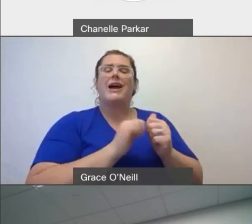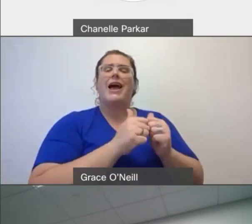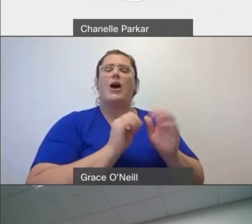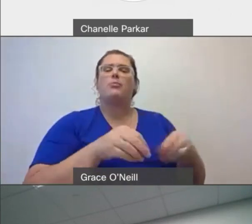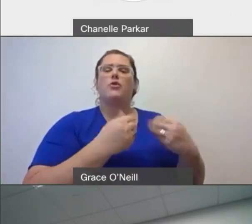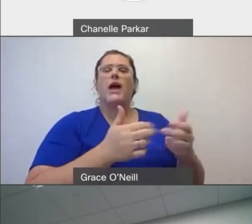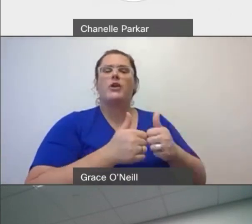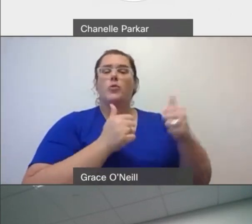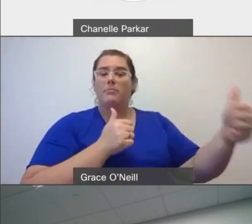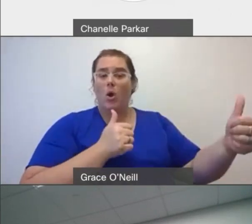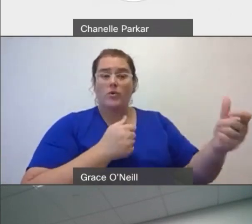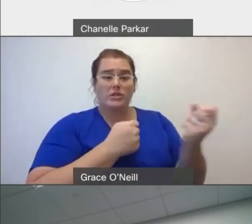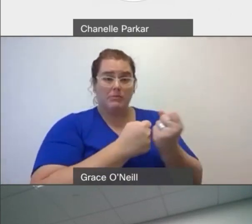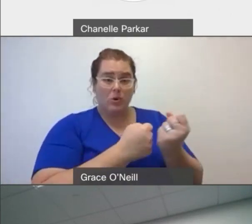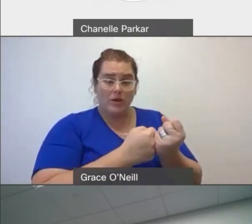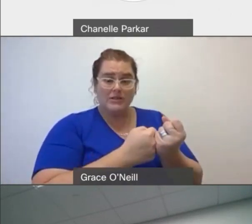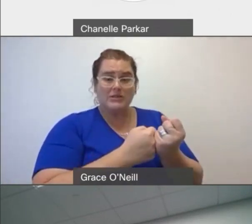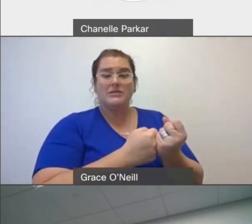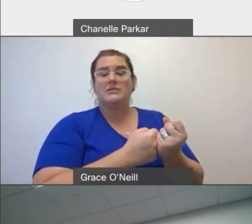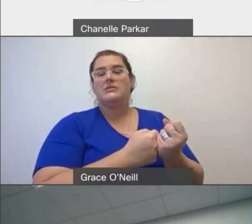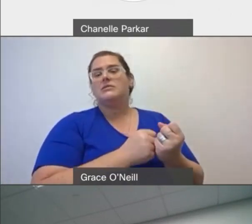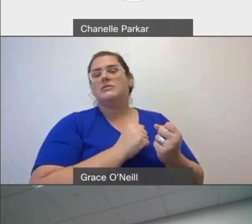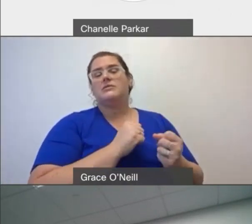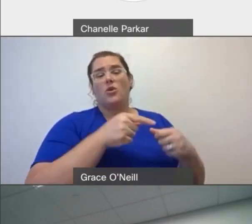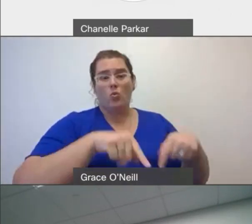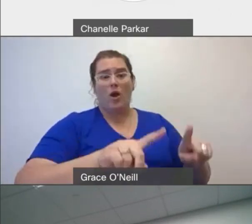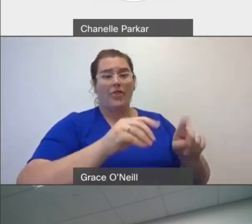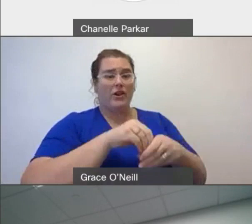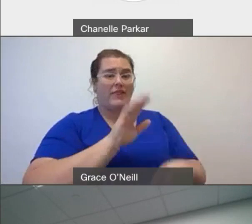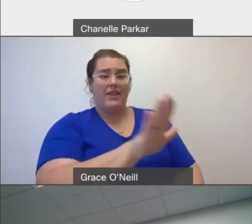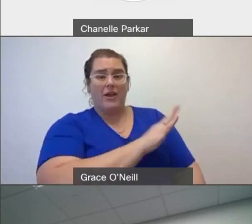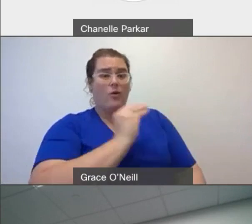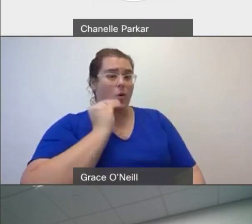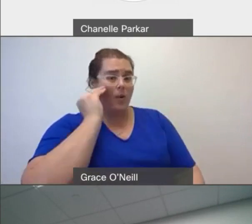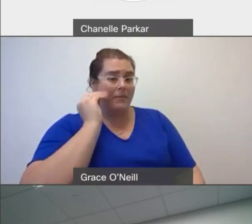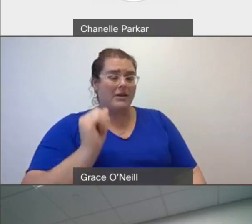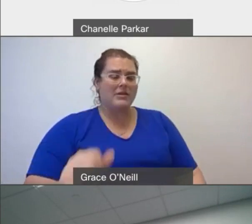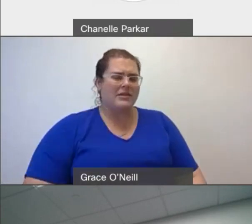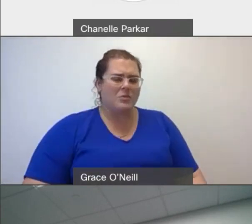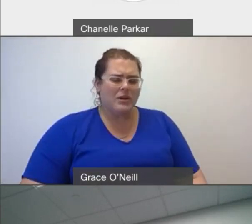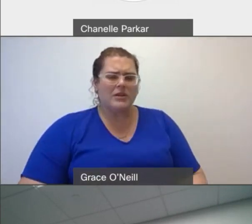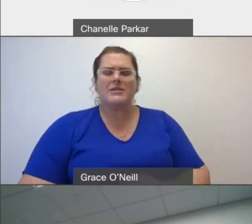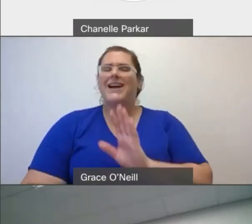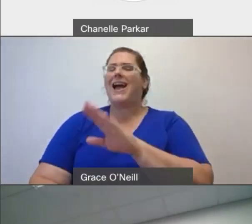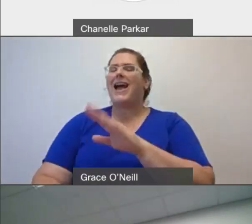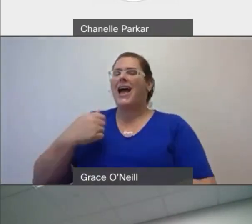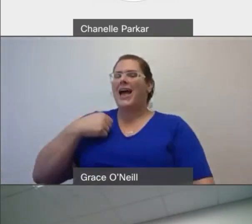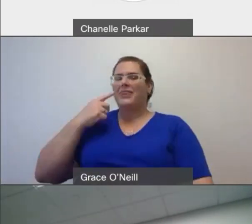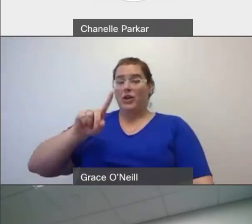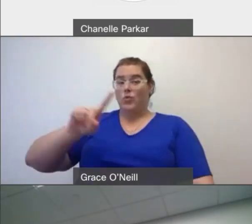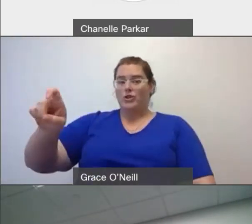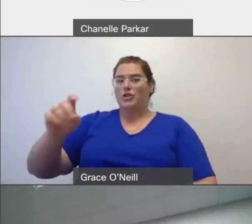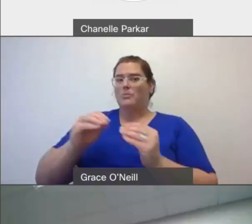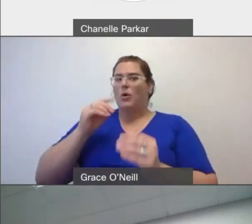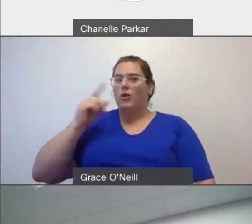home? And I'm not very. I think the question is more for you. Do the